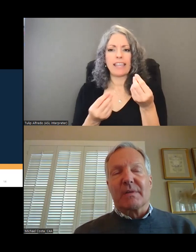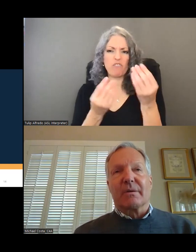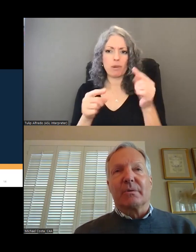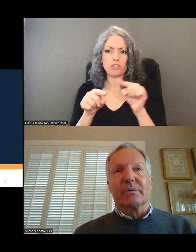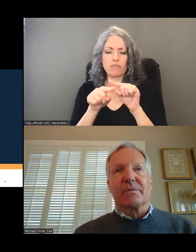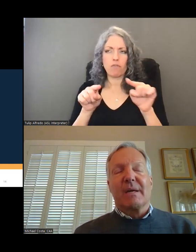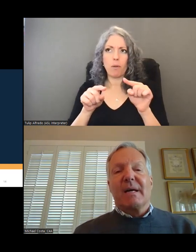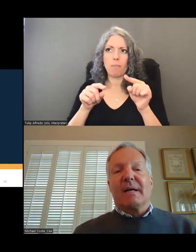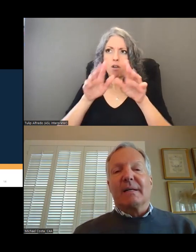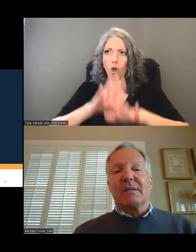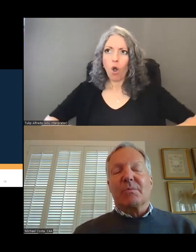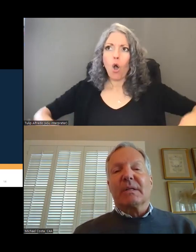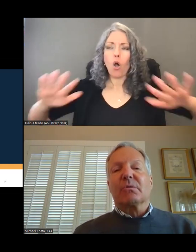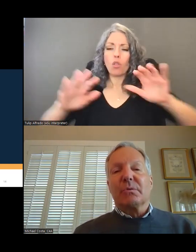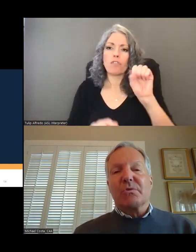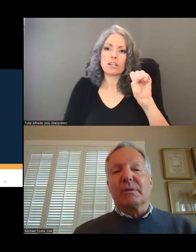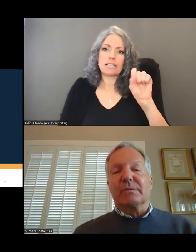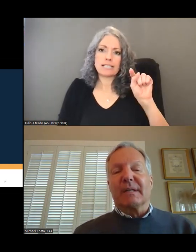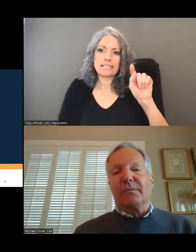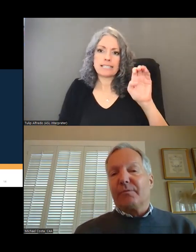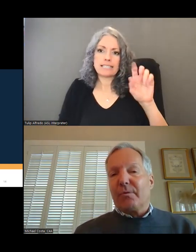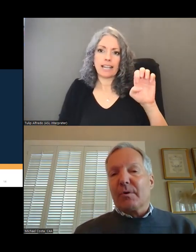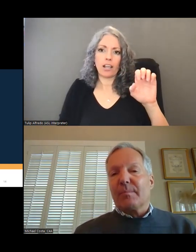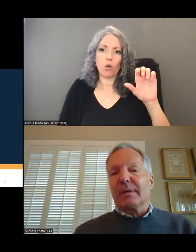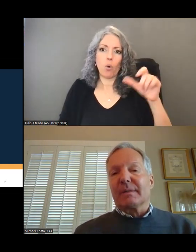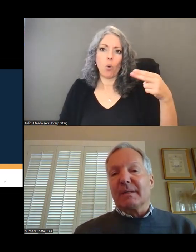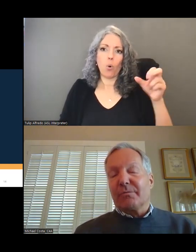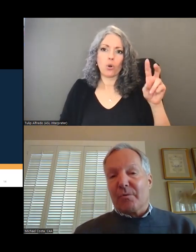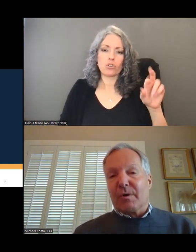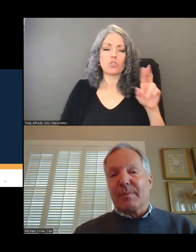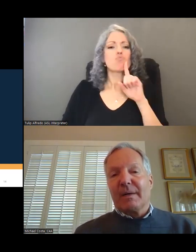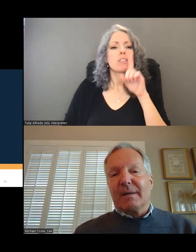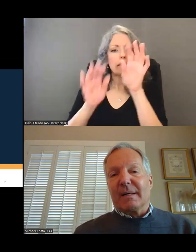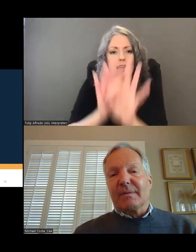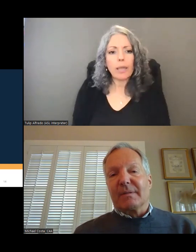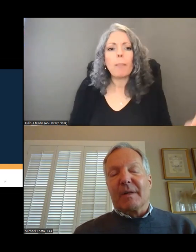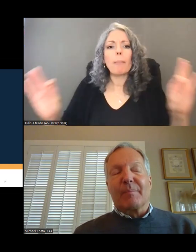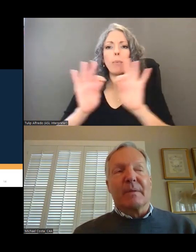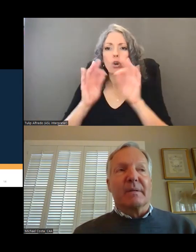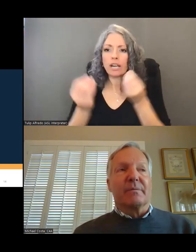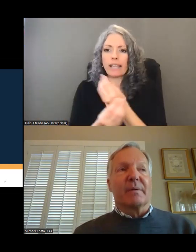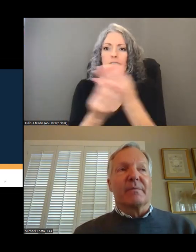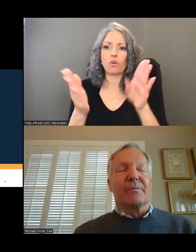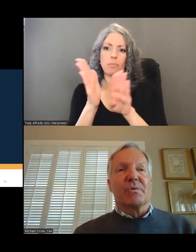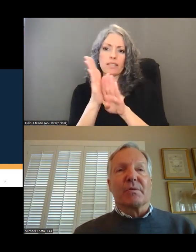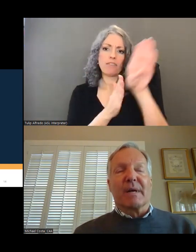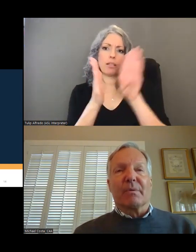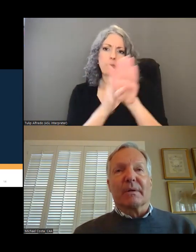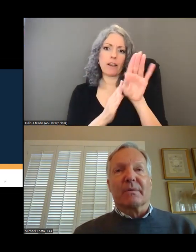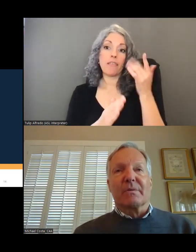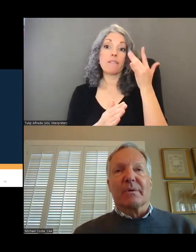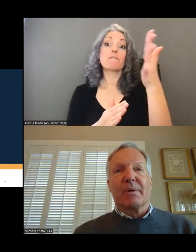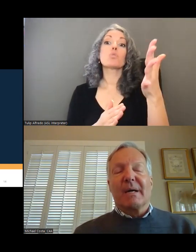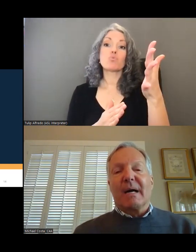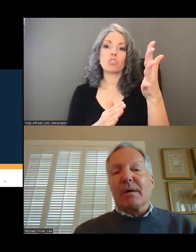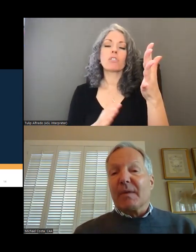range of stakeholders, is really crucial to help form and inform the development of the future